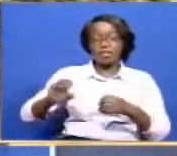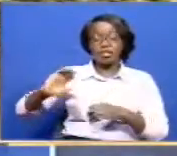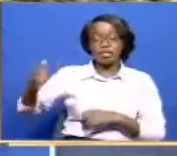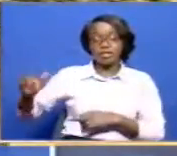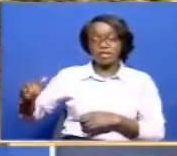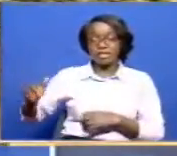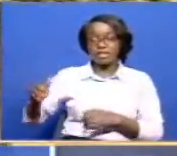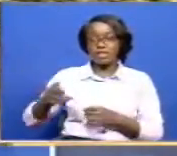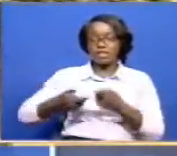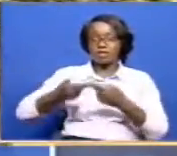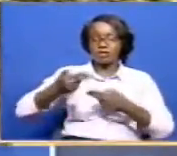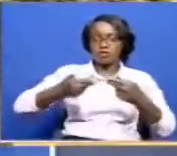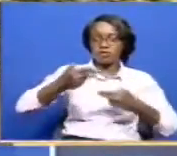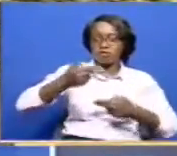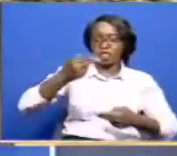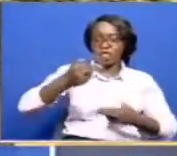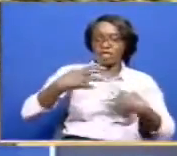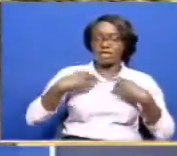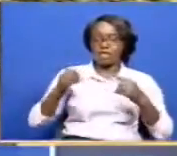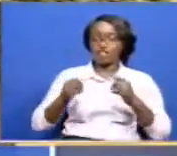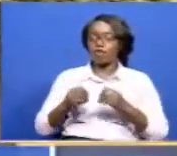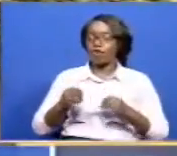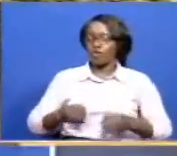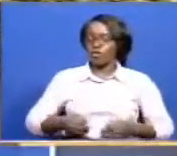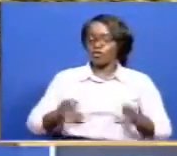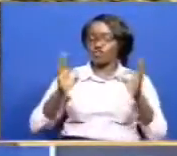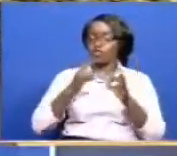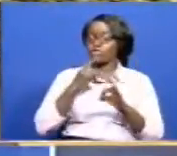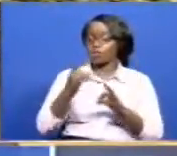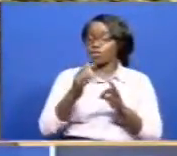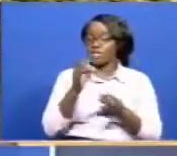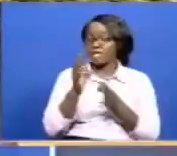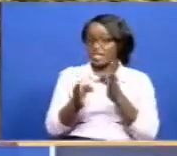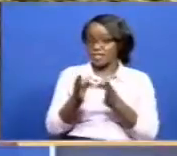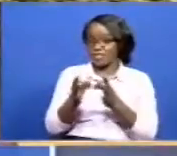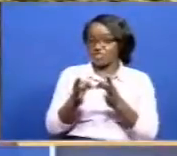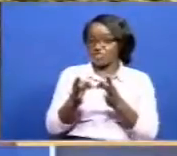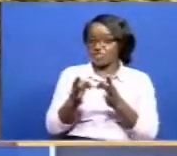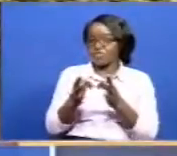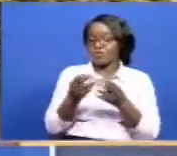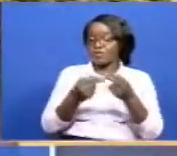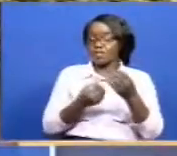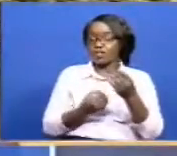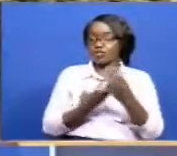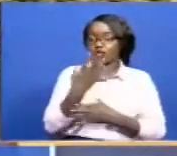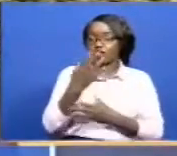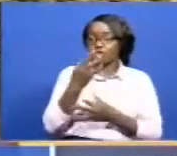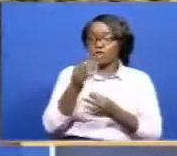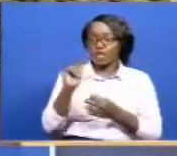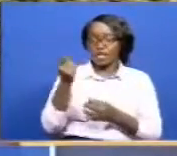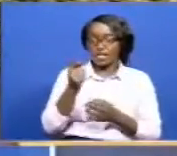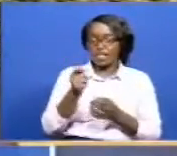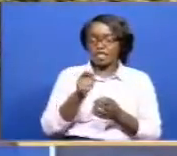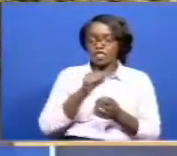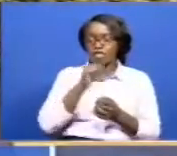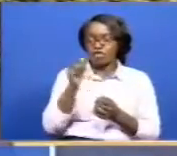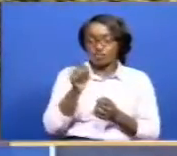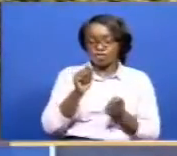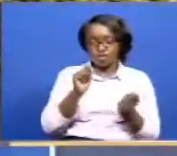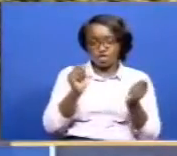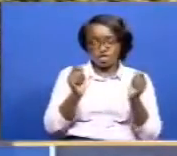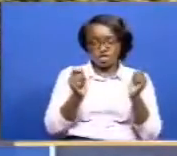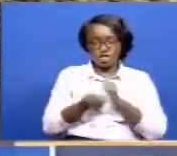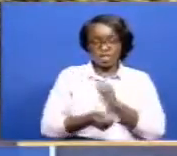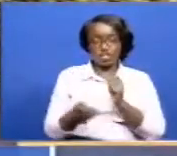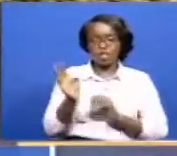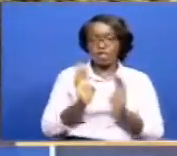is increasing. Health officials are warning this number is expected to even grow bigger if Kenyans in these areas continue